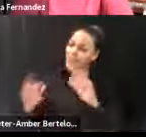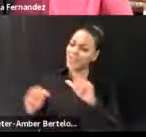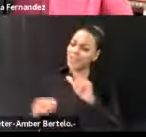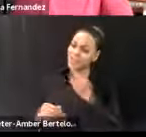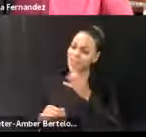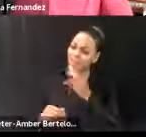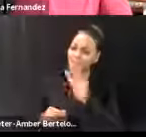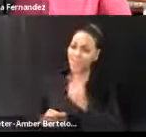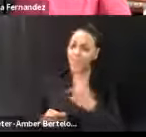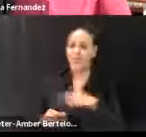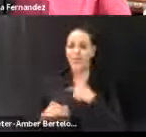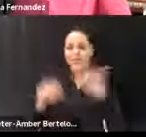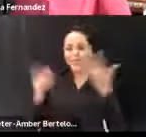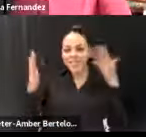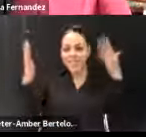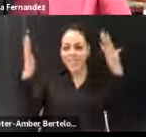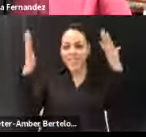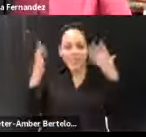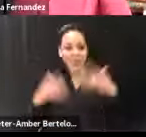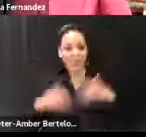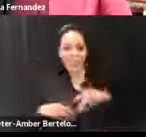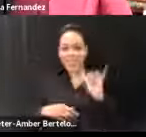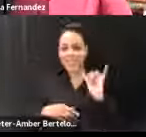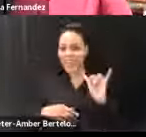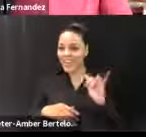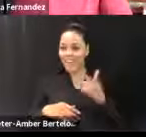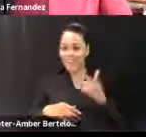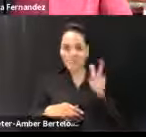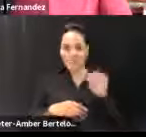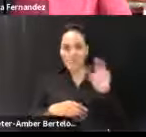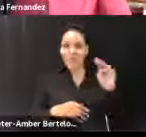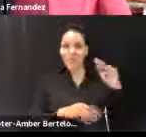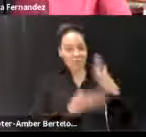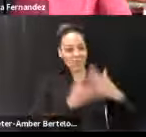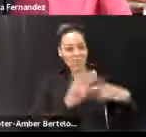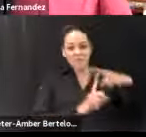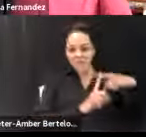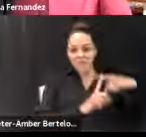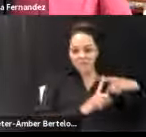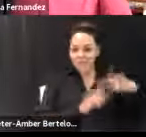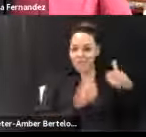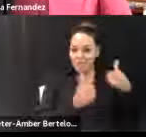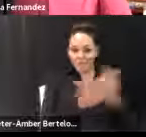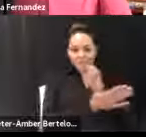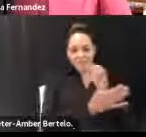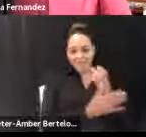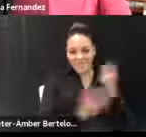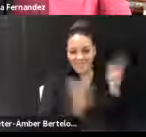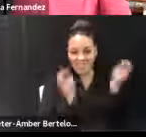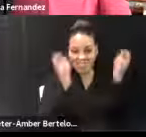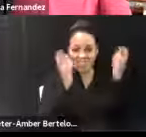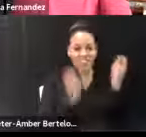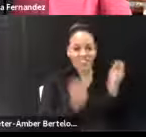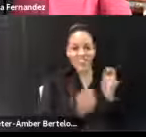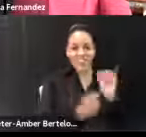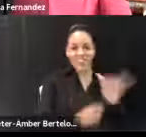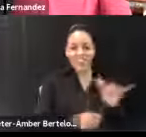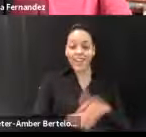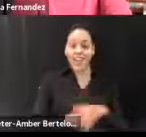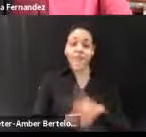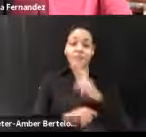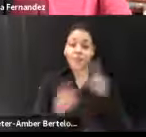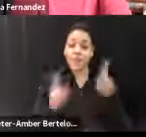We celebrate the silver linings of Zoom, you know, and I'm sure all of